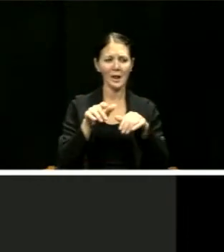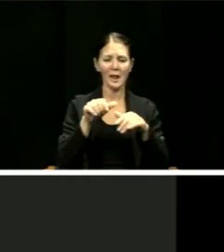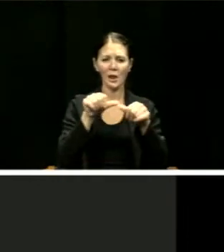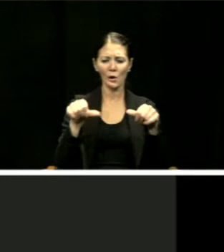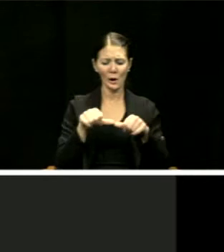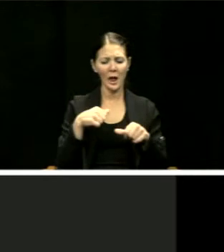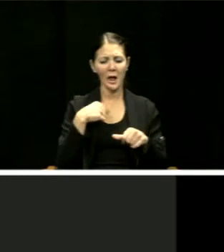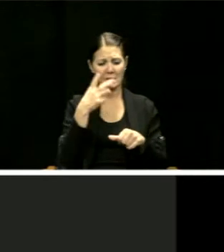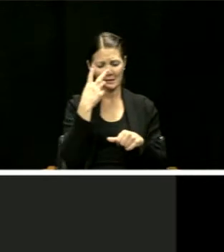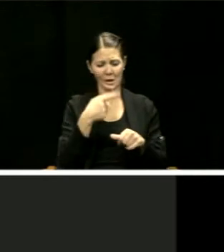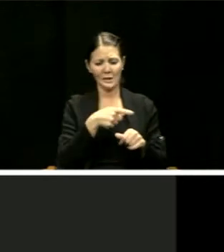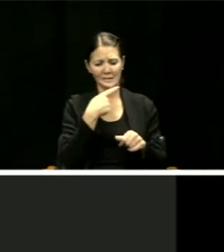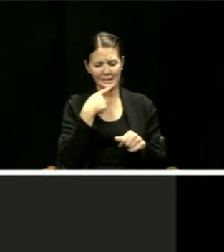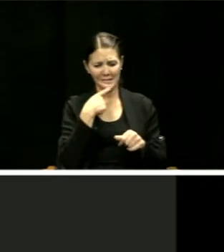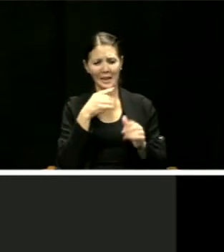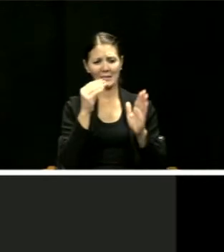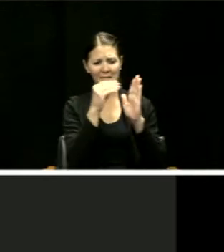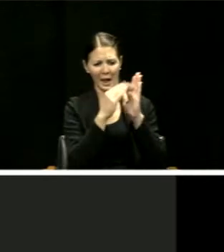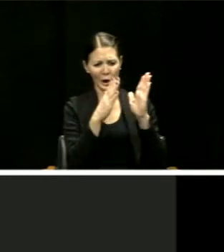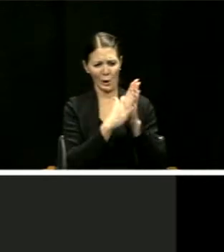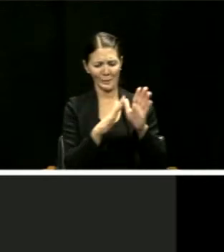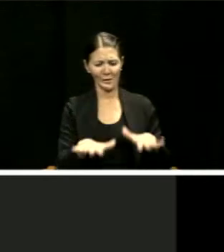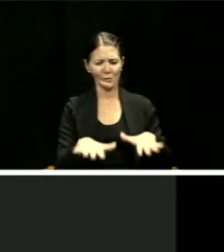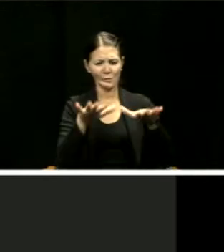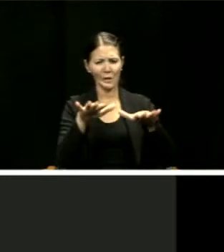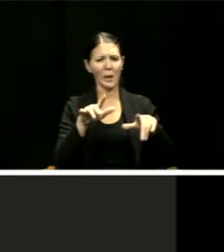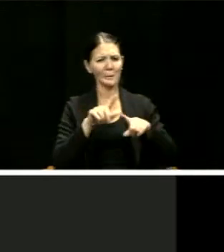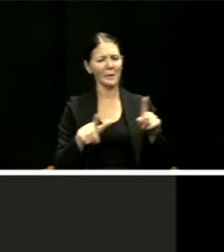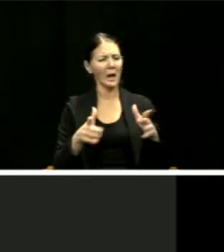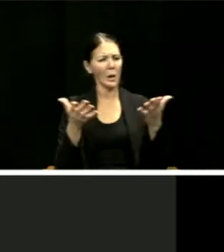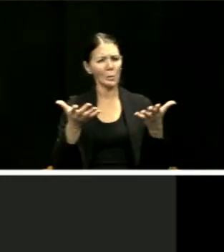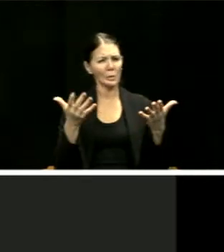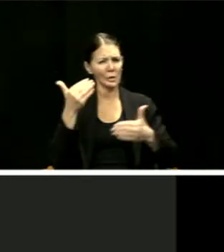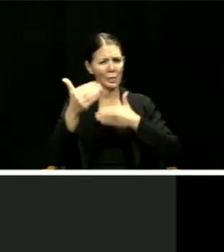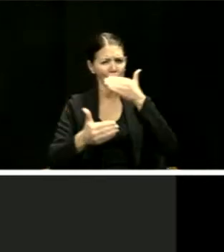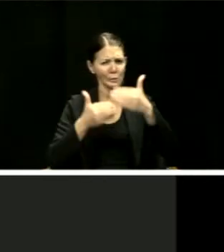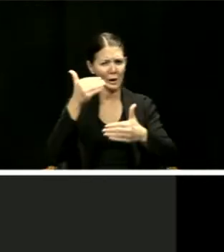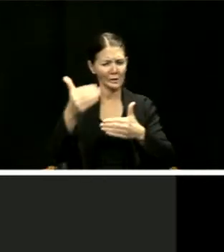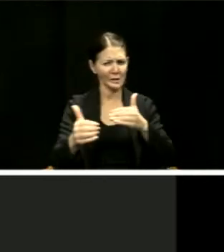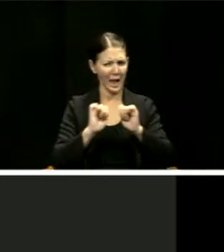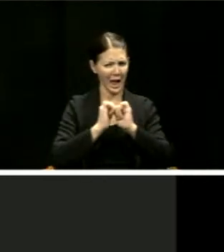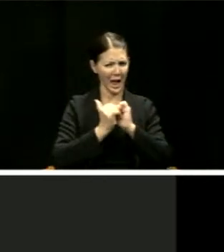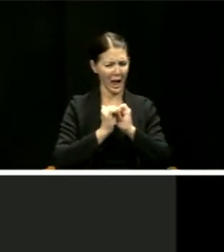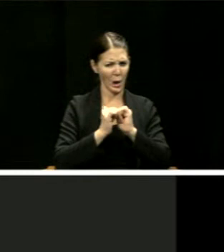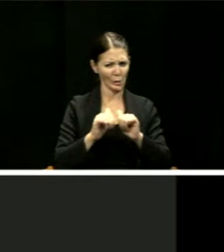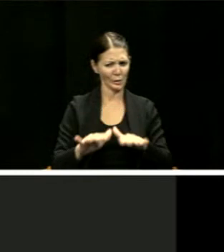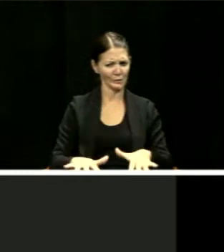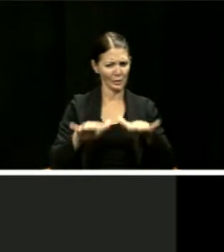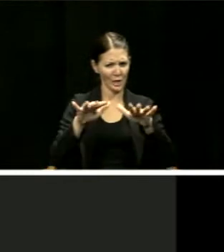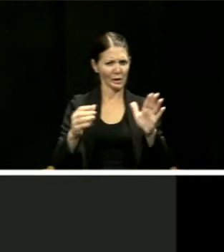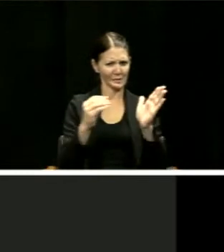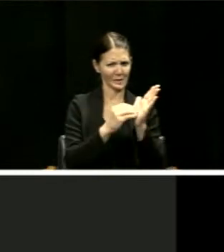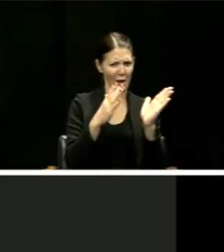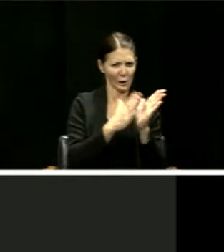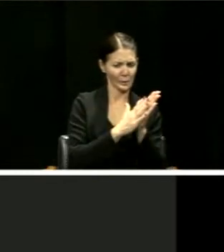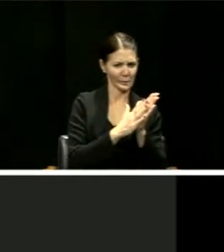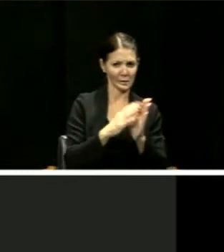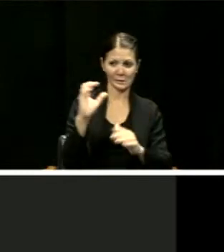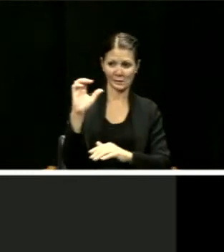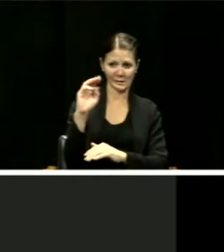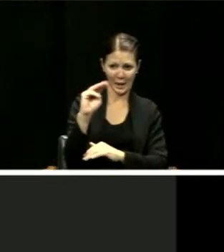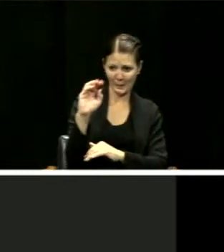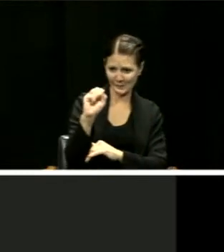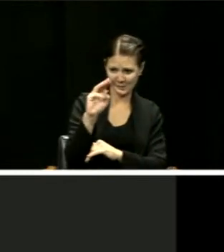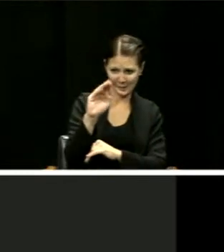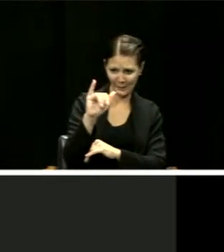documented flooding. What's the process as far as having your flooding documented? No one from CM Smith or the